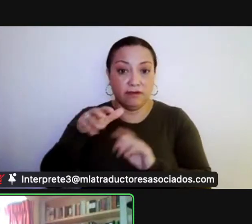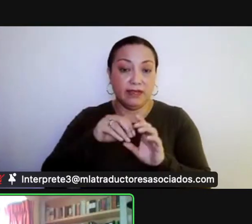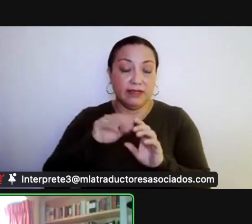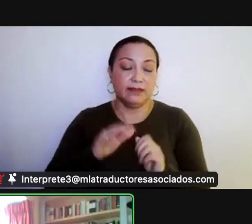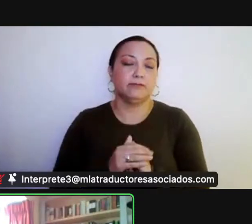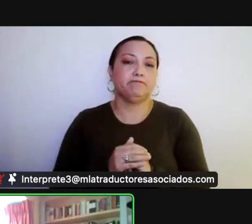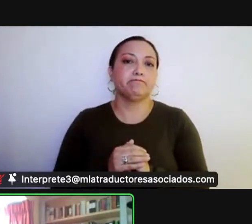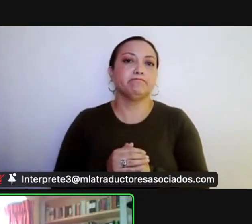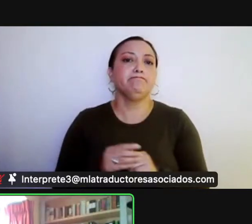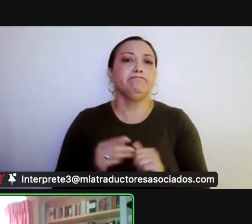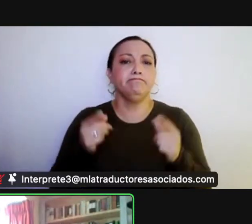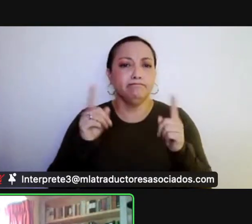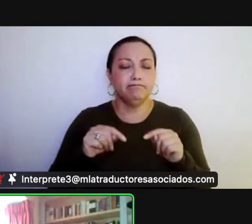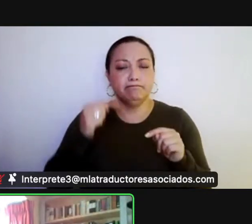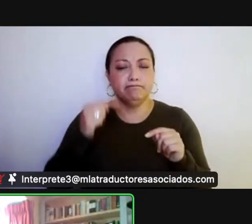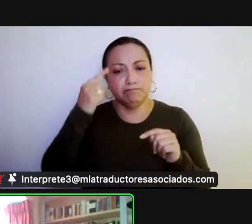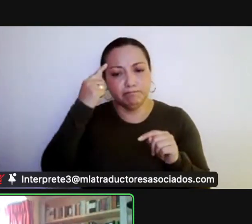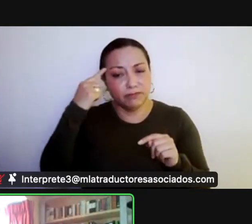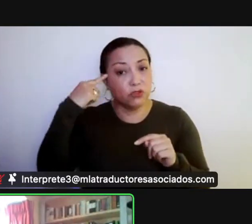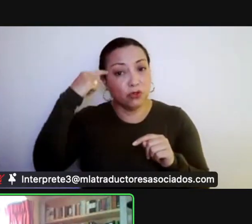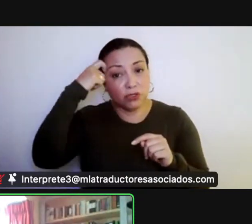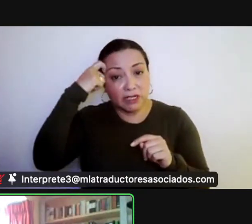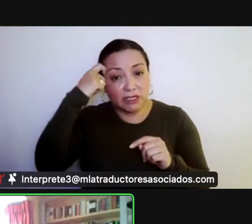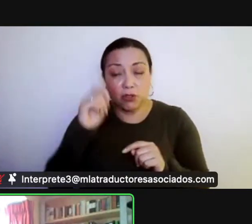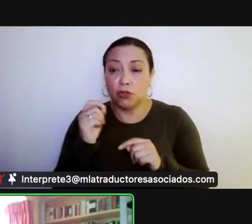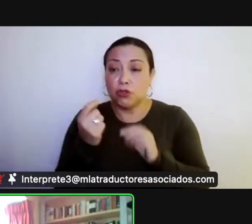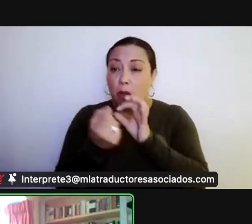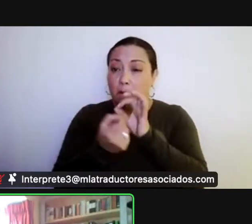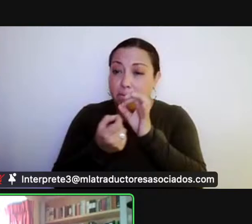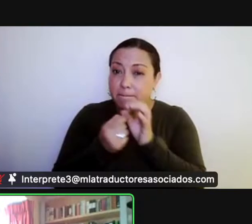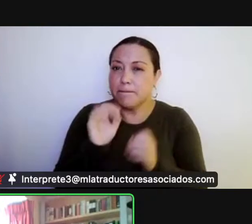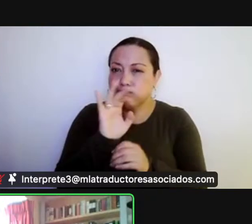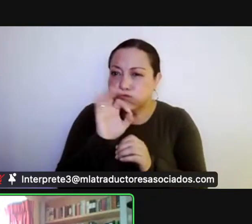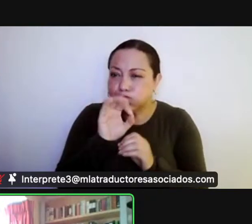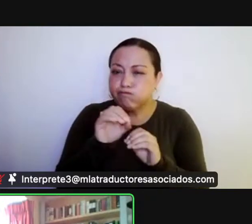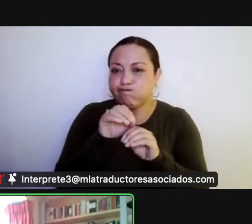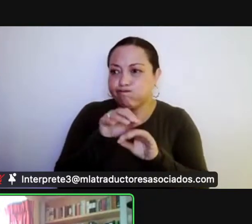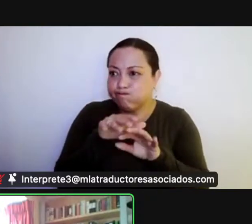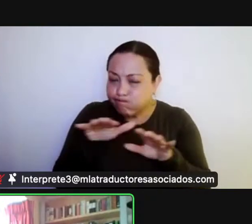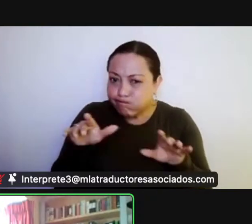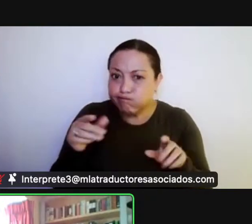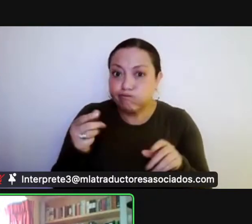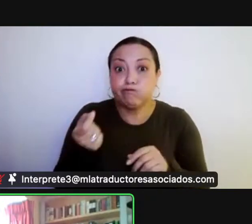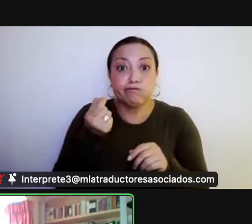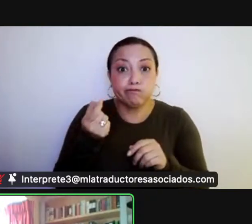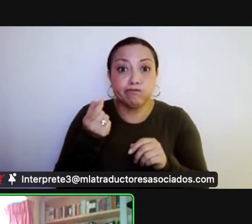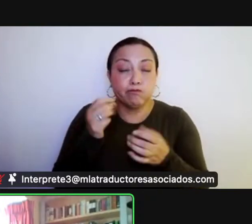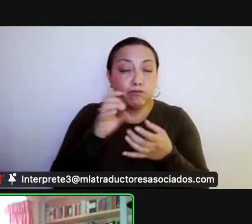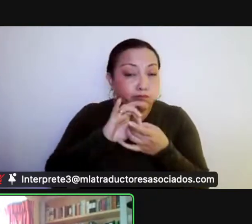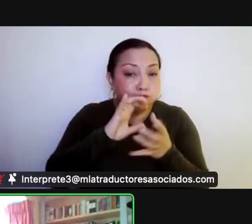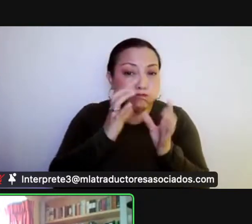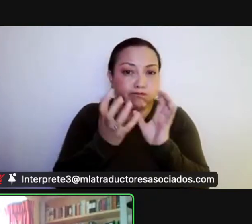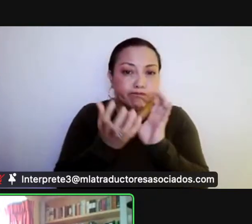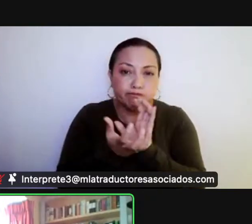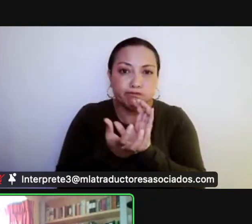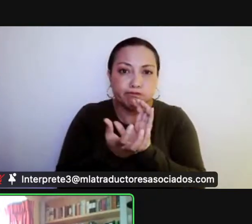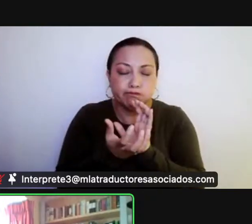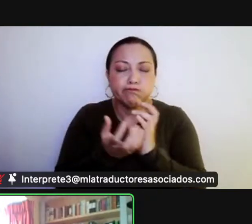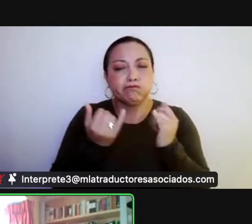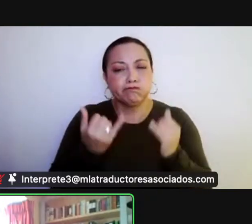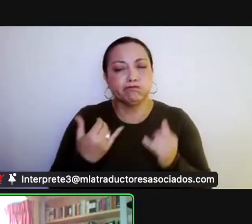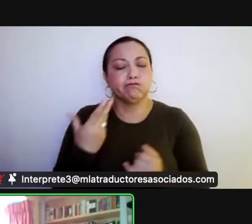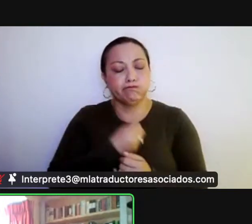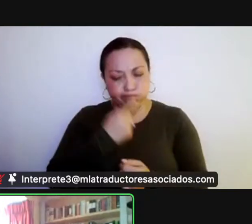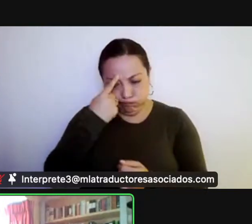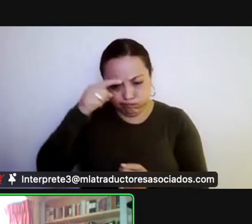and the magnitude of the biological global risks have really made us